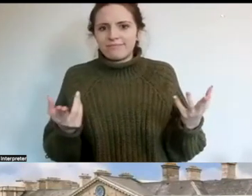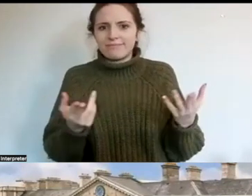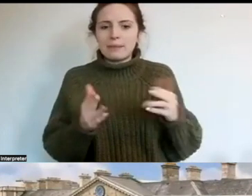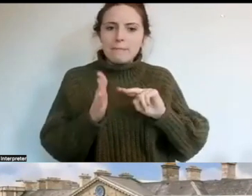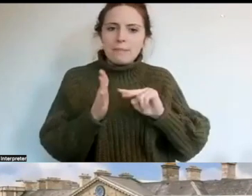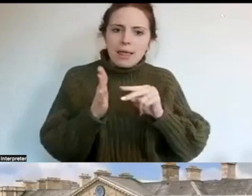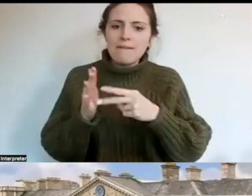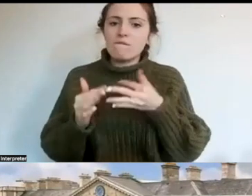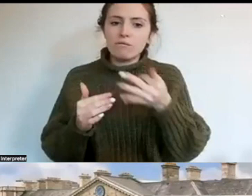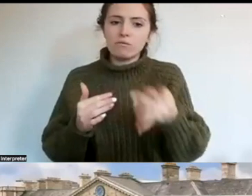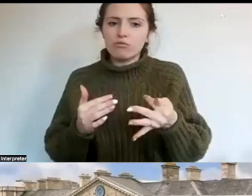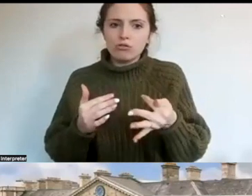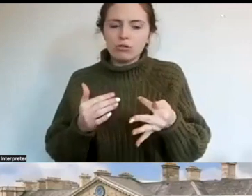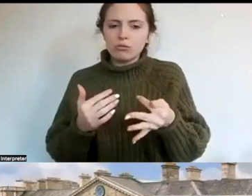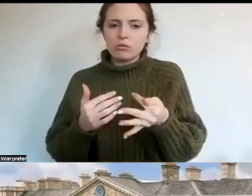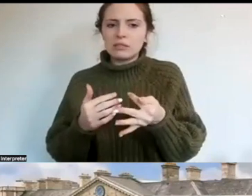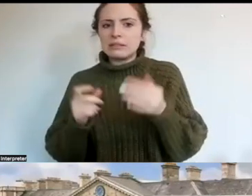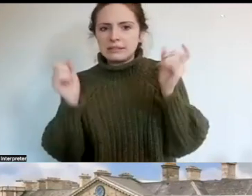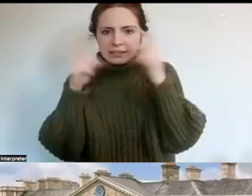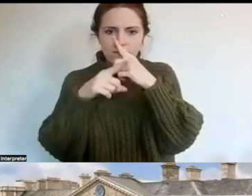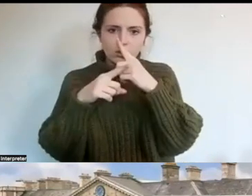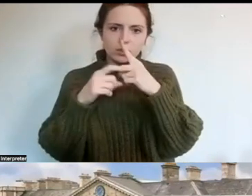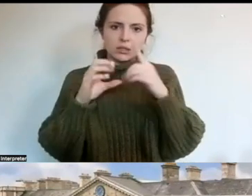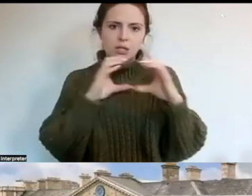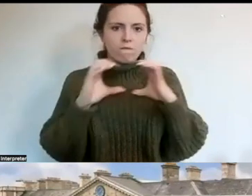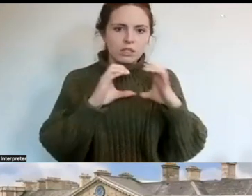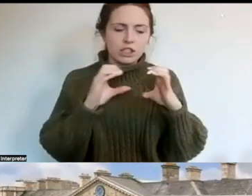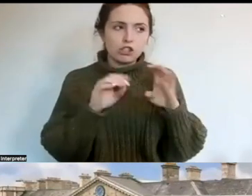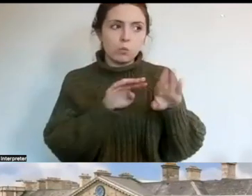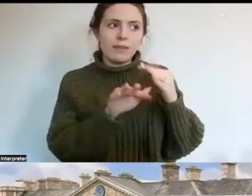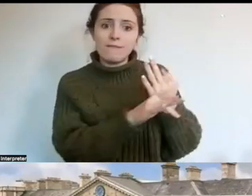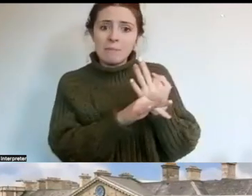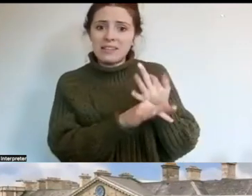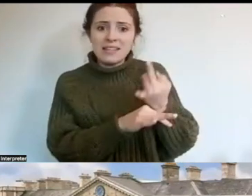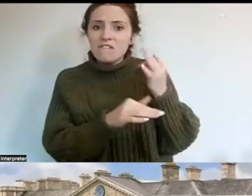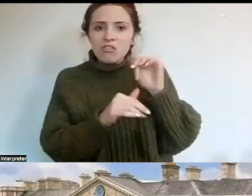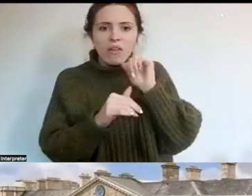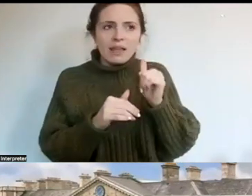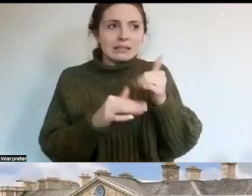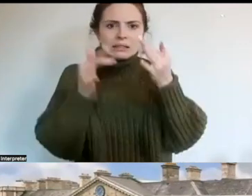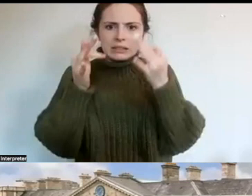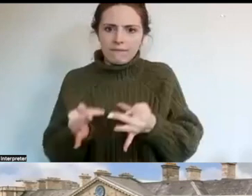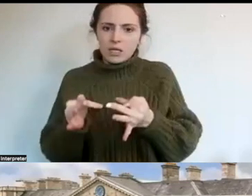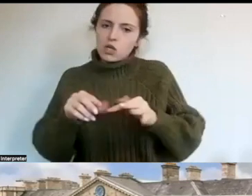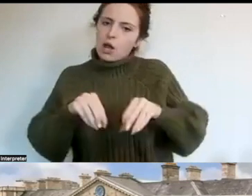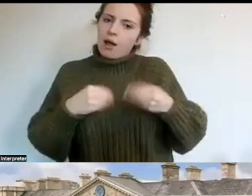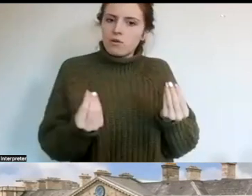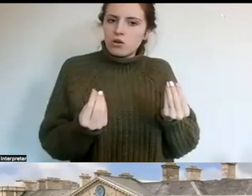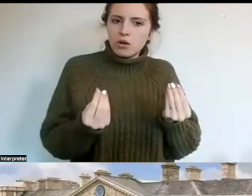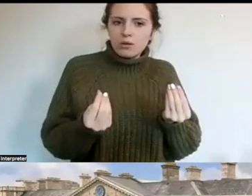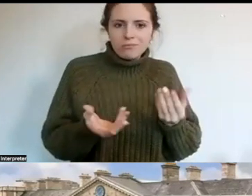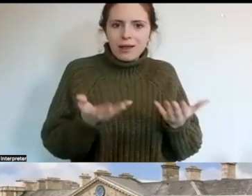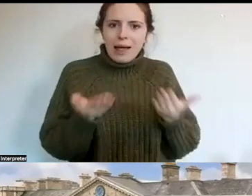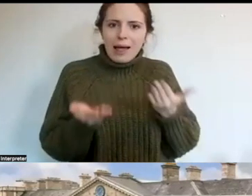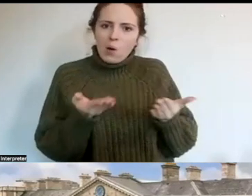plan. And it's very difficult then to start those conversations with families if there's nothing definitive, you know, that you can offer as a service to them. So